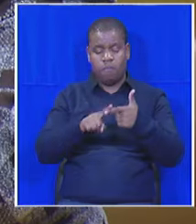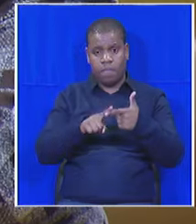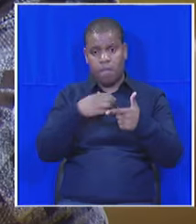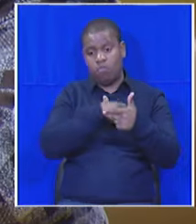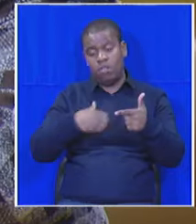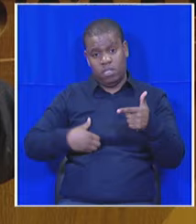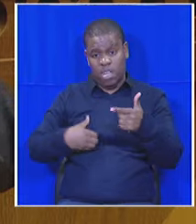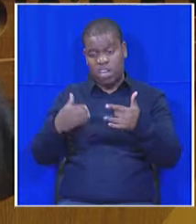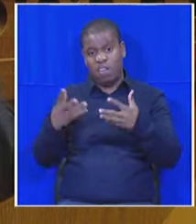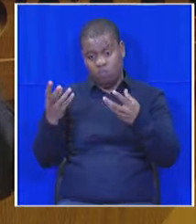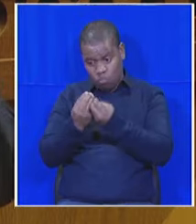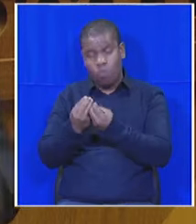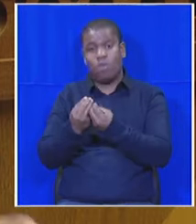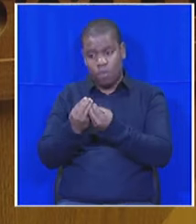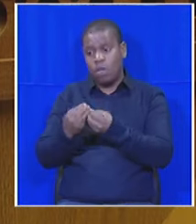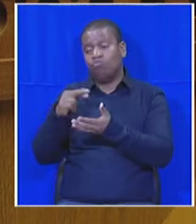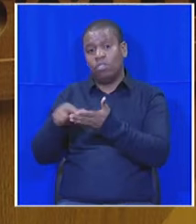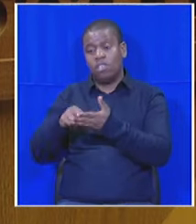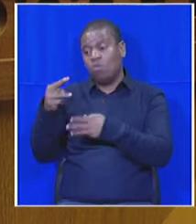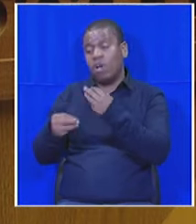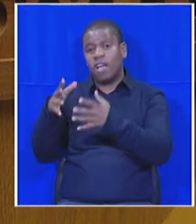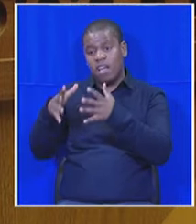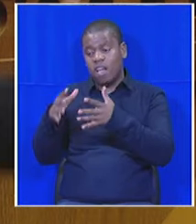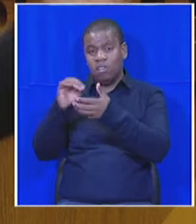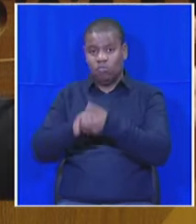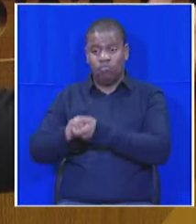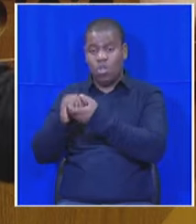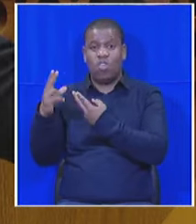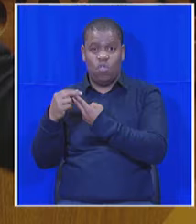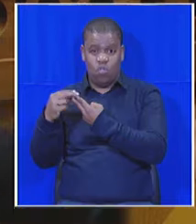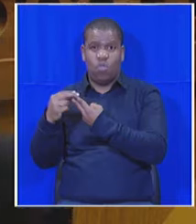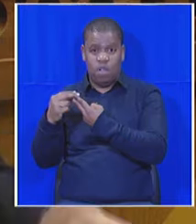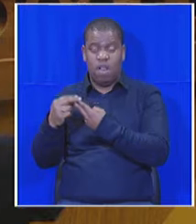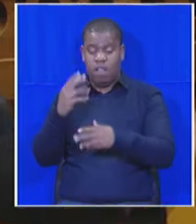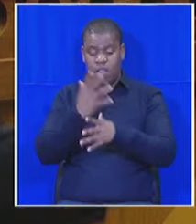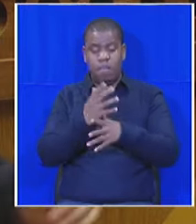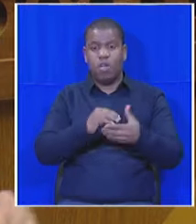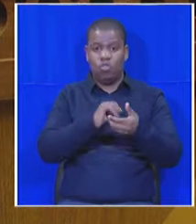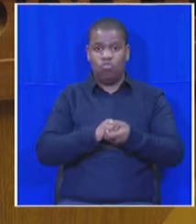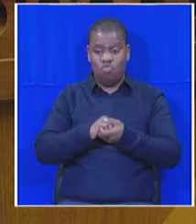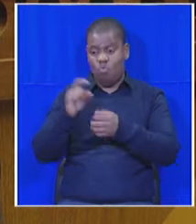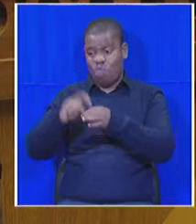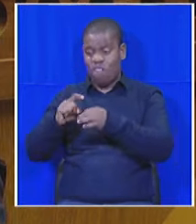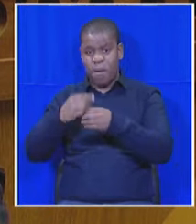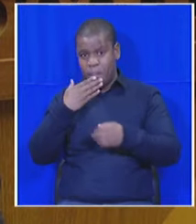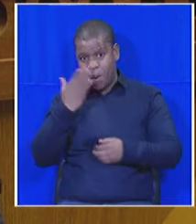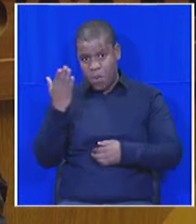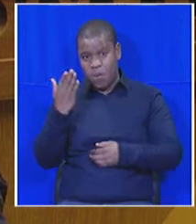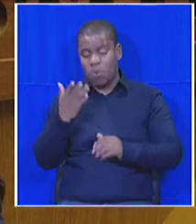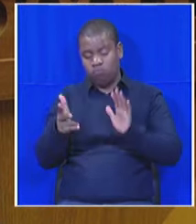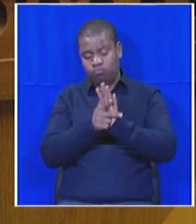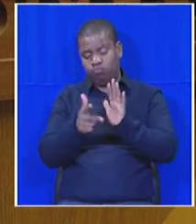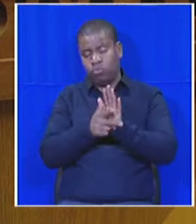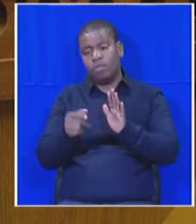with the Minister in the registration of the Workers' Association Union, a Labour union that does not qualify in terms of the Act to be a